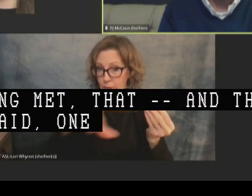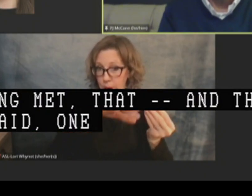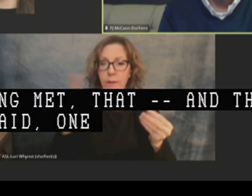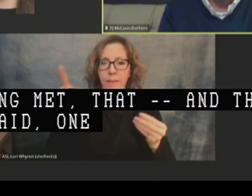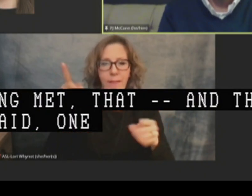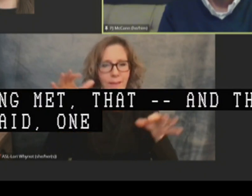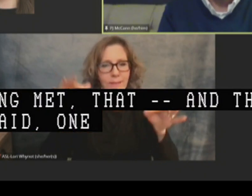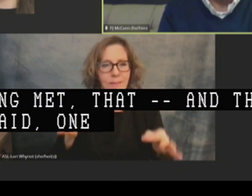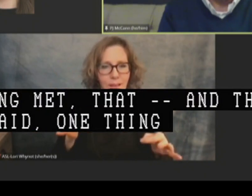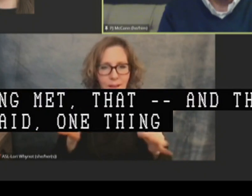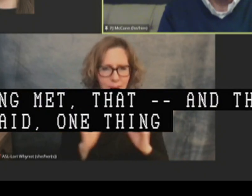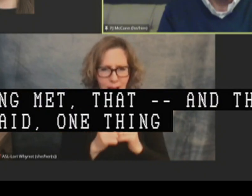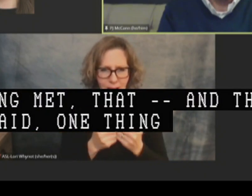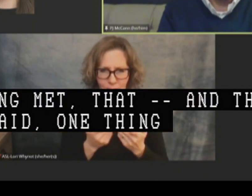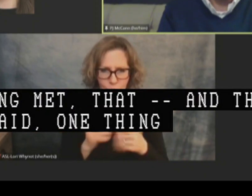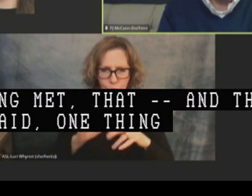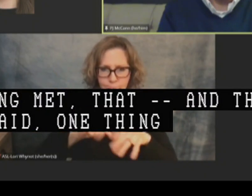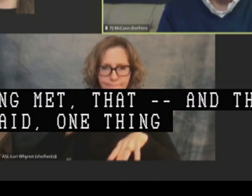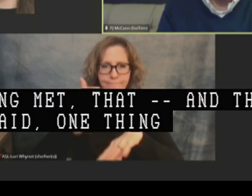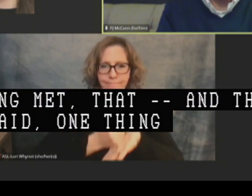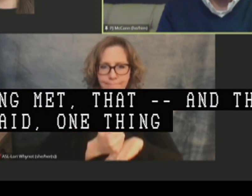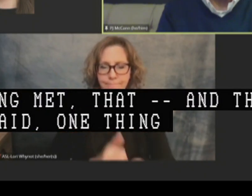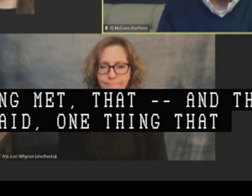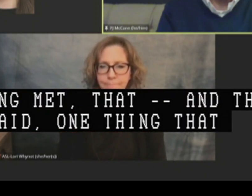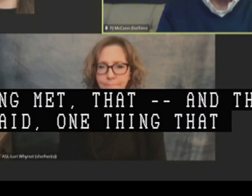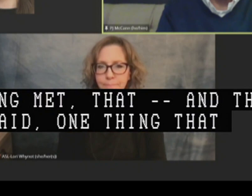for how that's implemented.